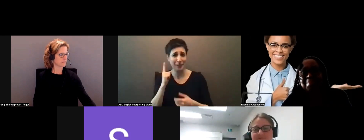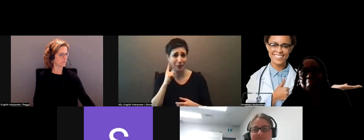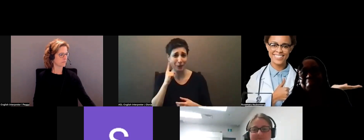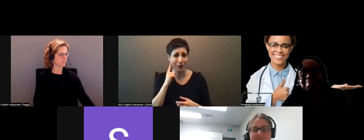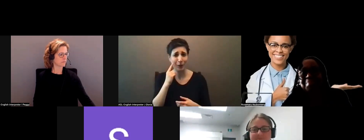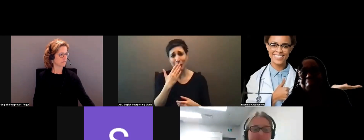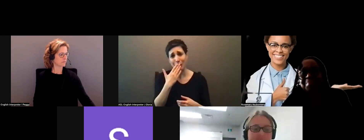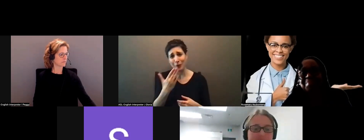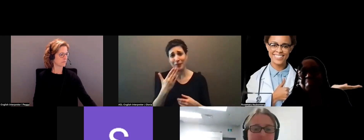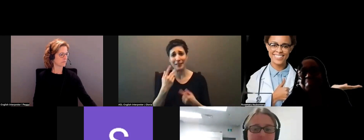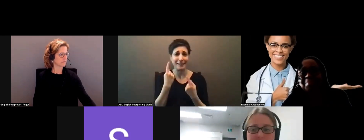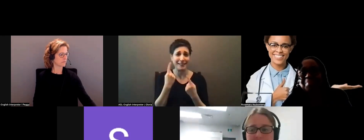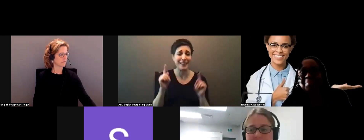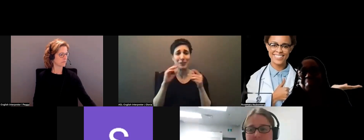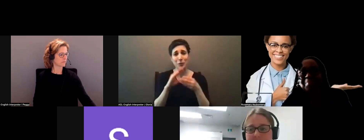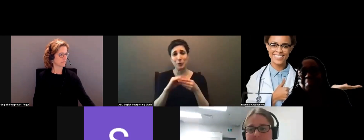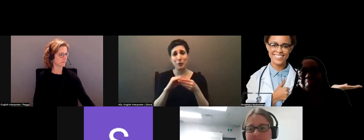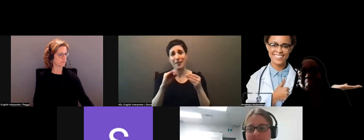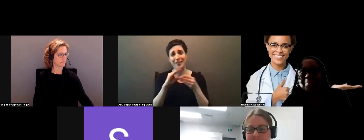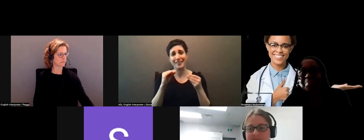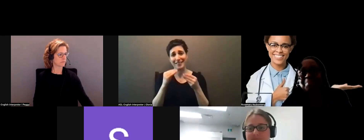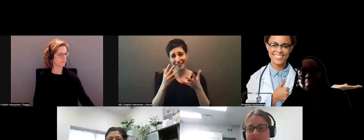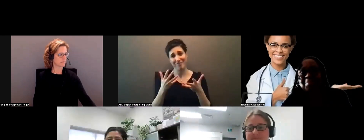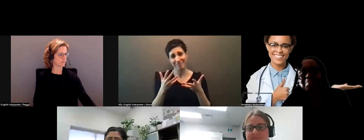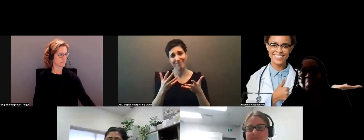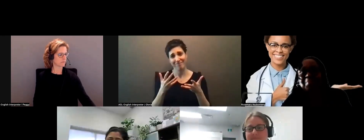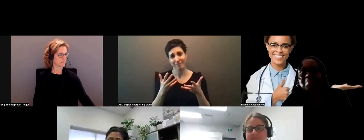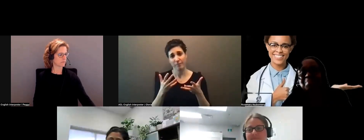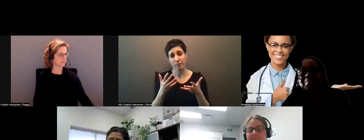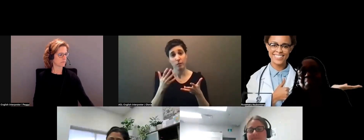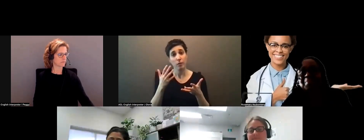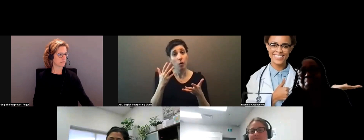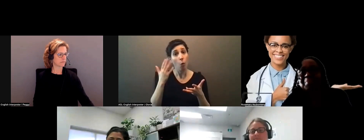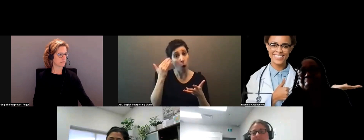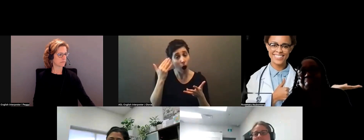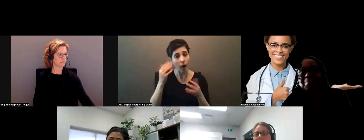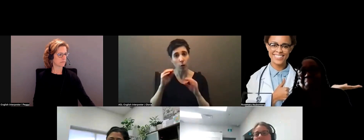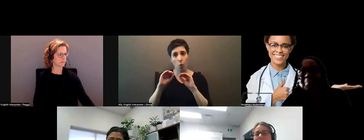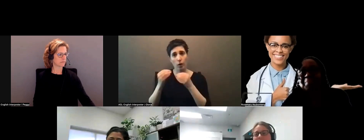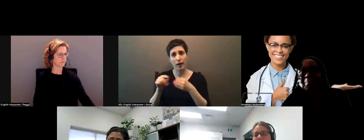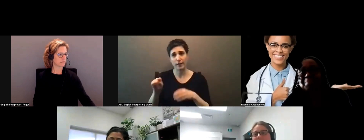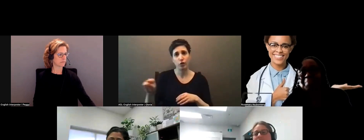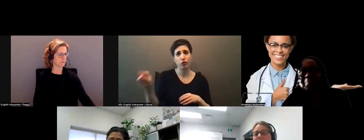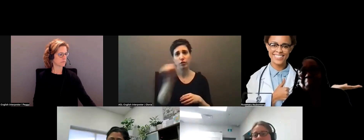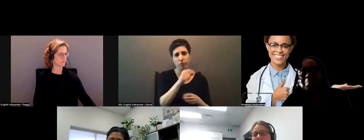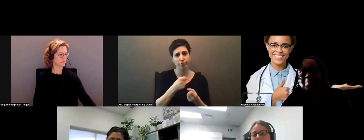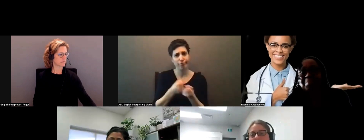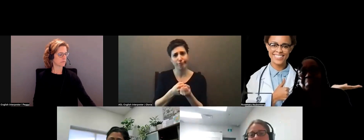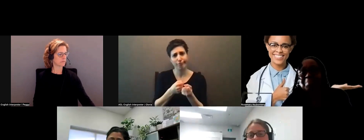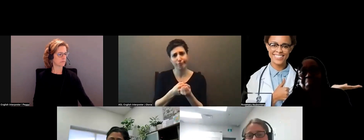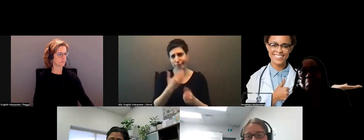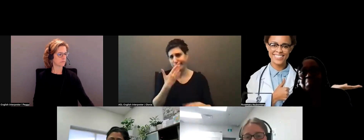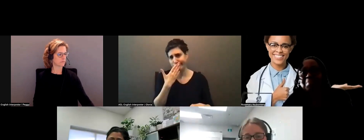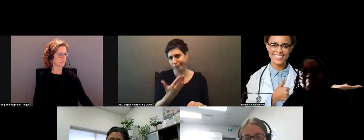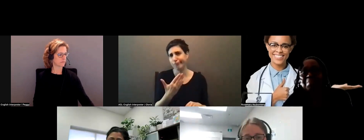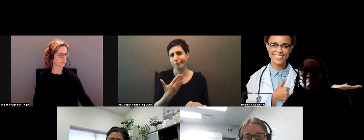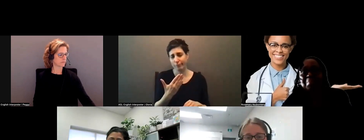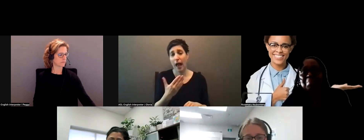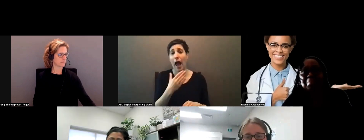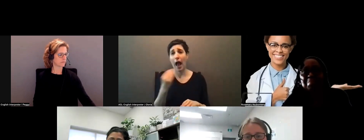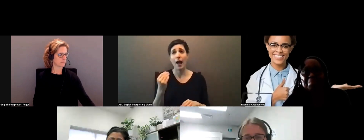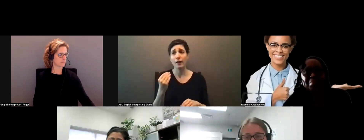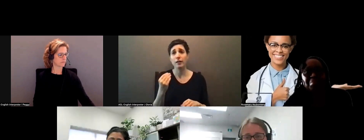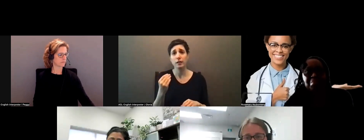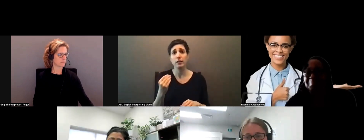field. And I think it's a testament to how much I think organization goes a long way too. Just like seems so simple, but